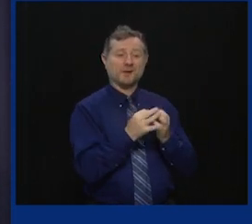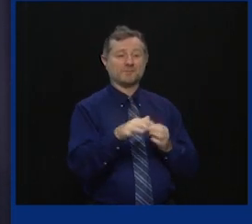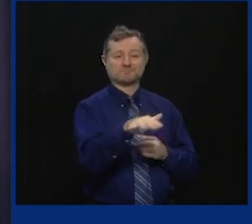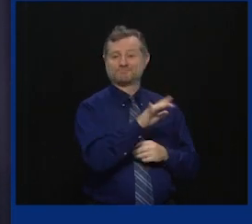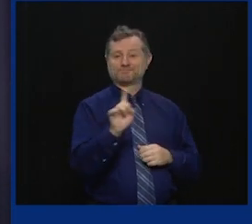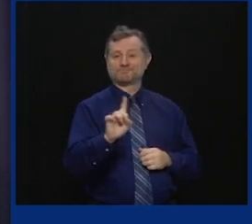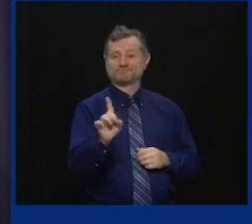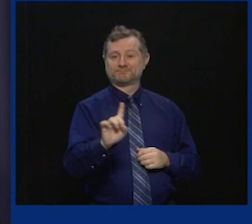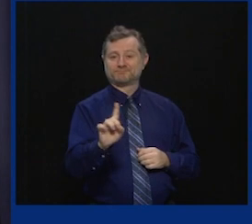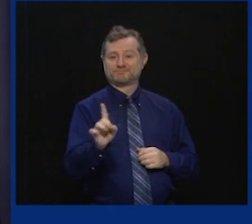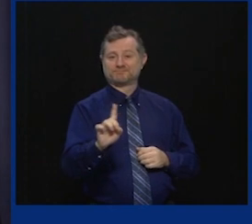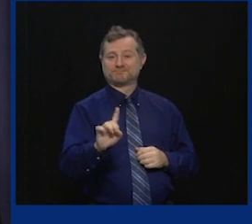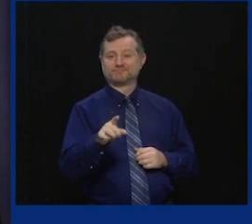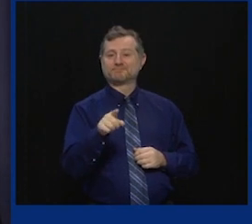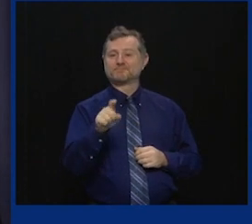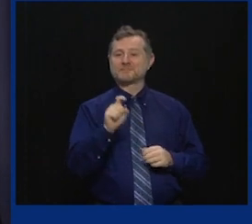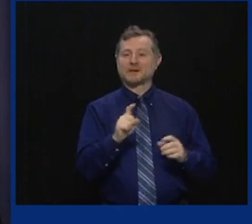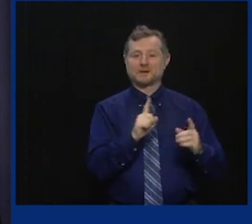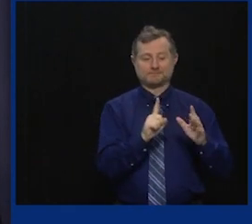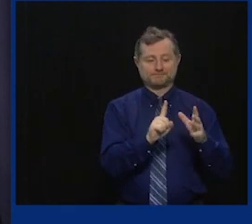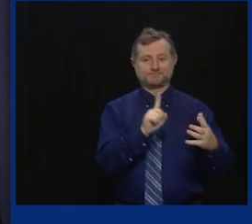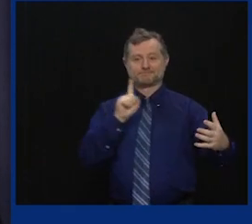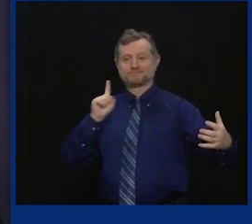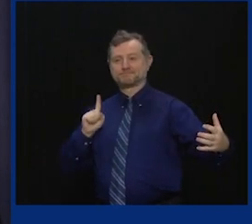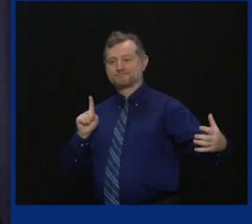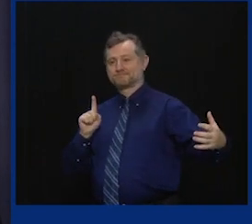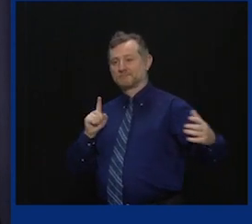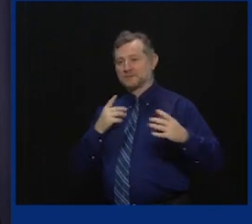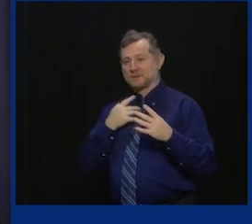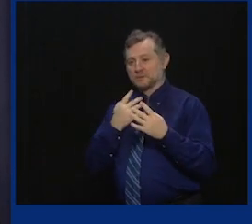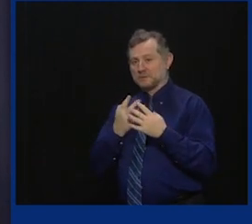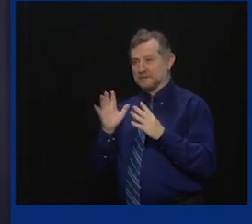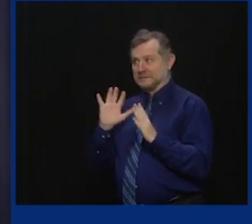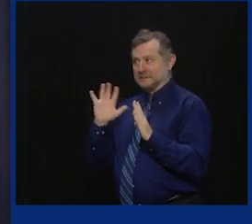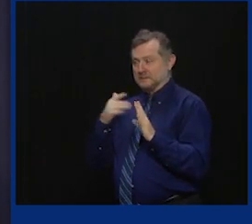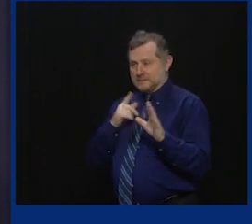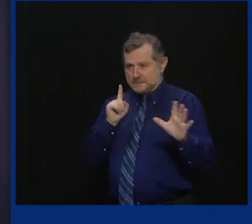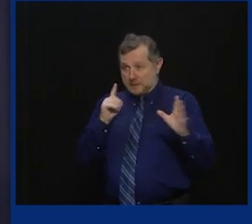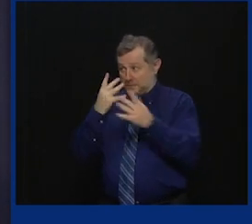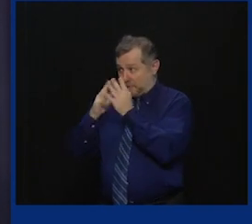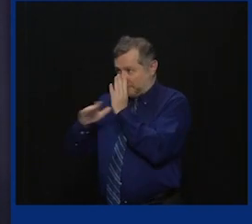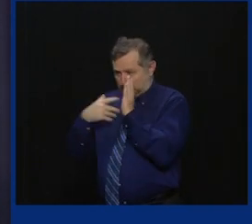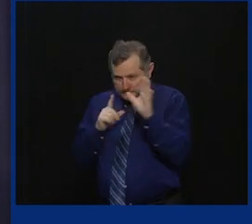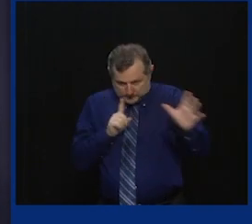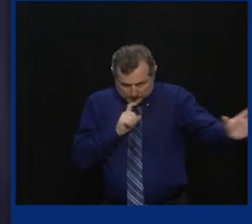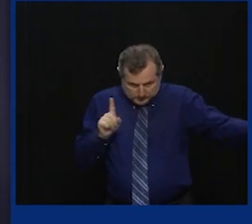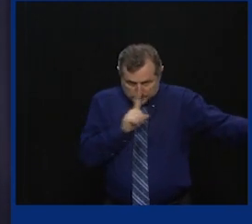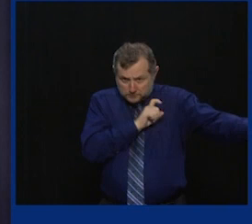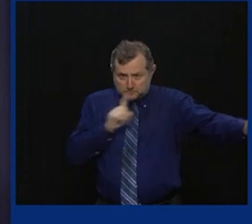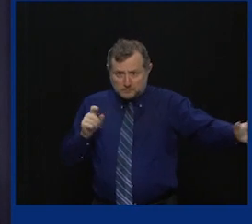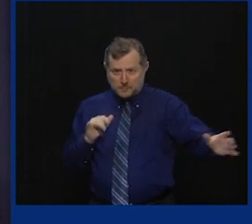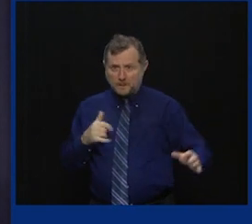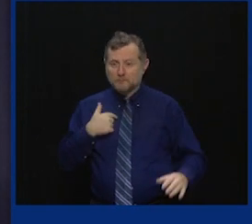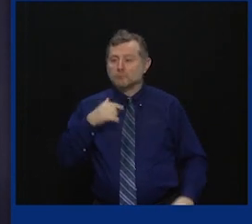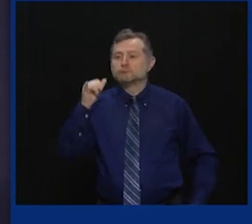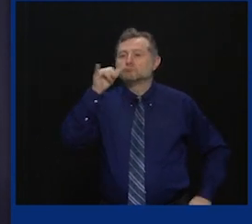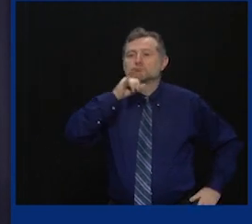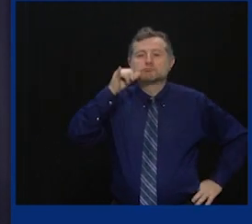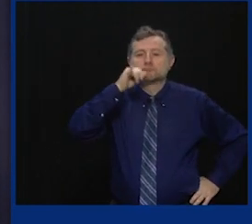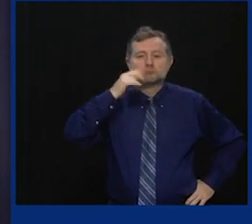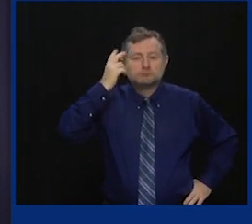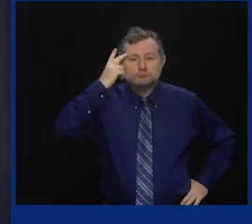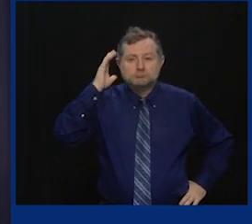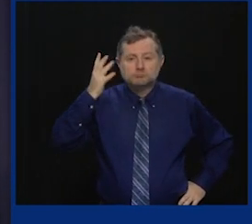to not be violated. To me, that is unconscionable. And that is what